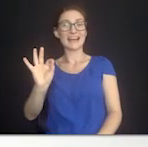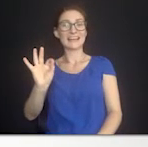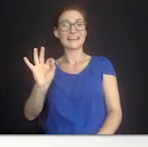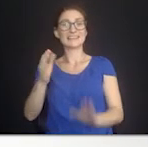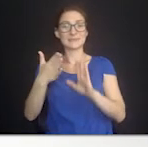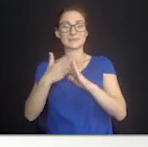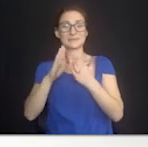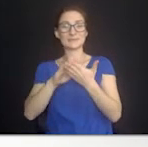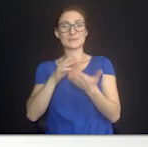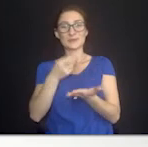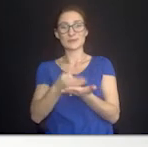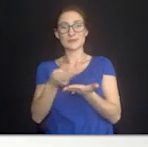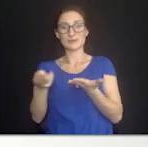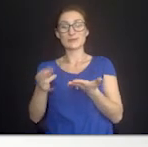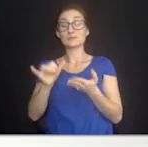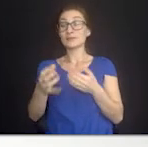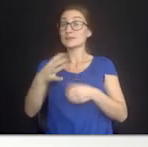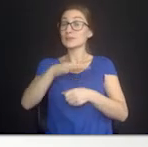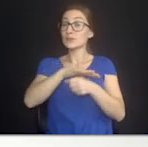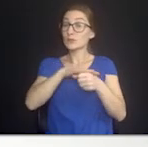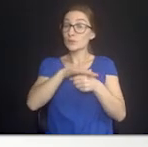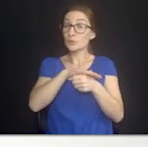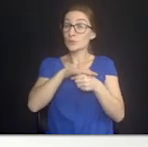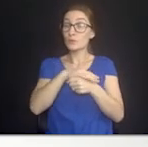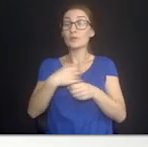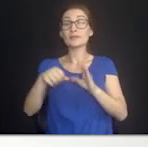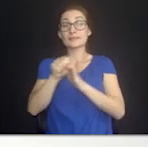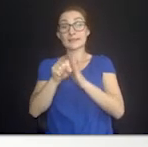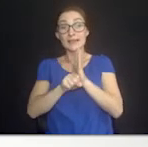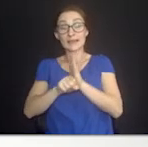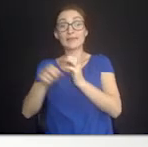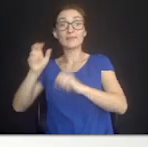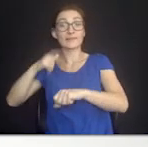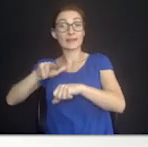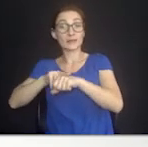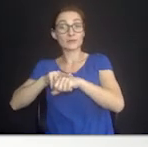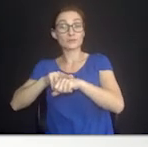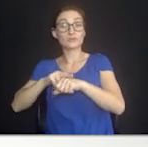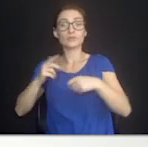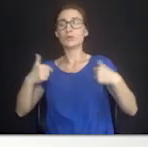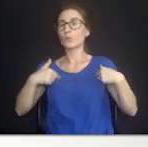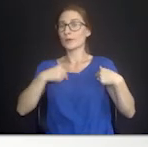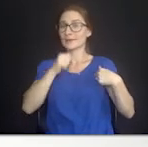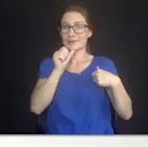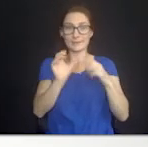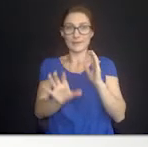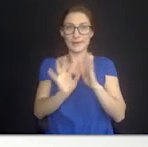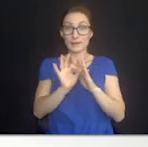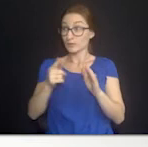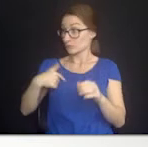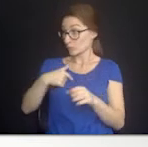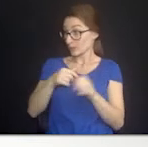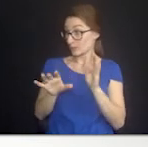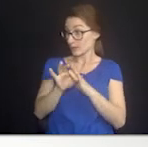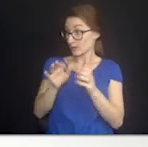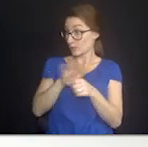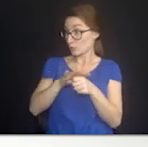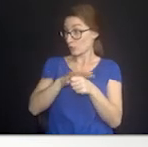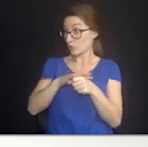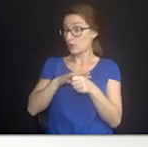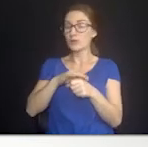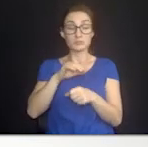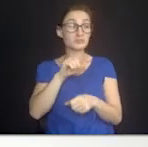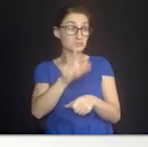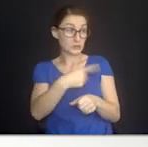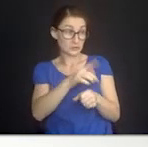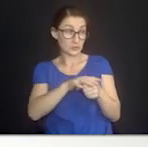559 community resources. So this would include local, state, and national because we didn't select. Or did we do just local?